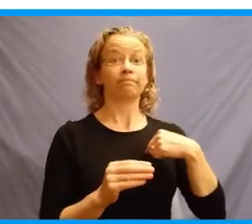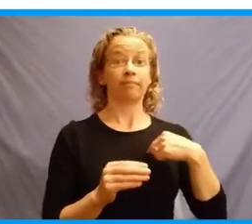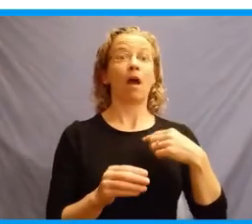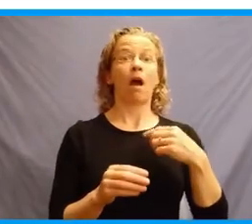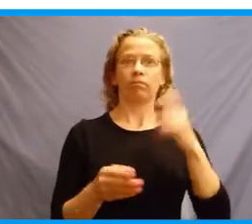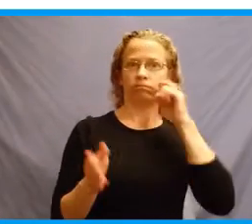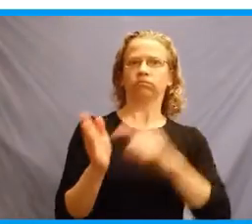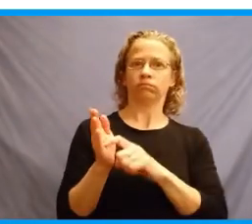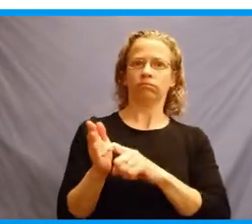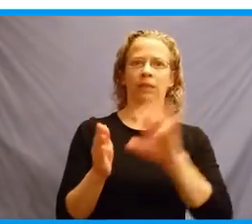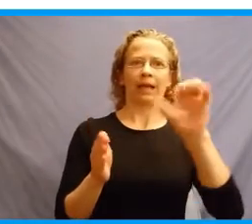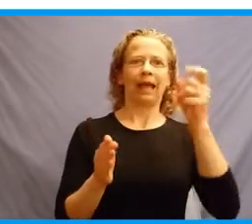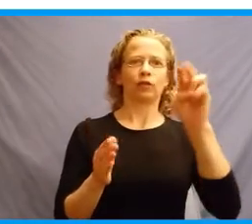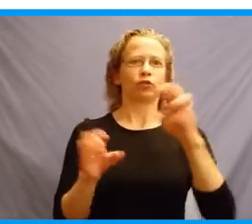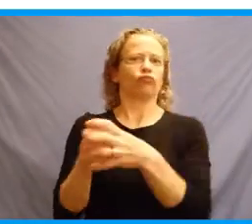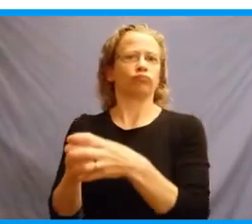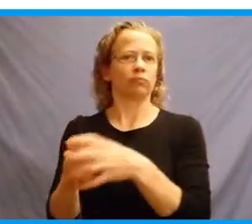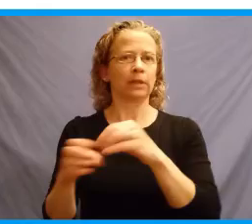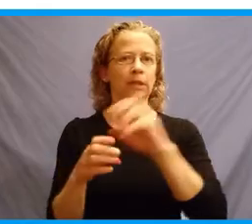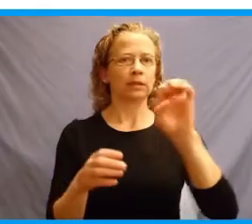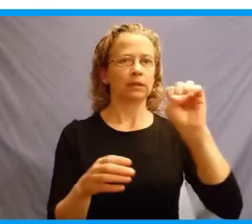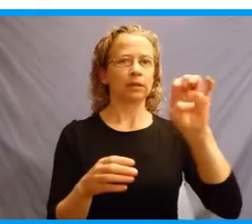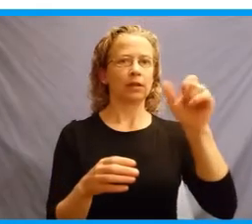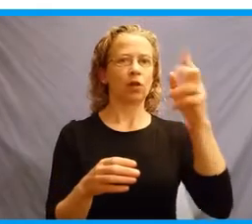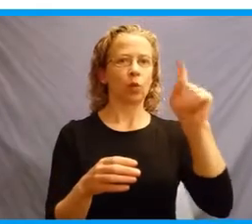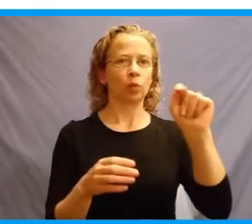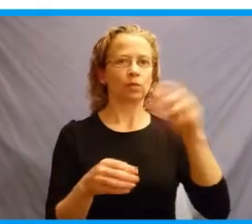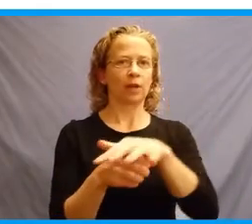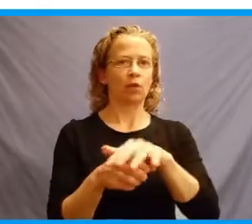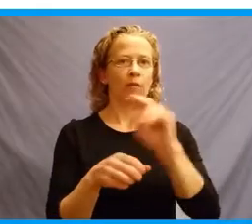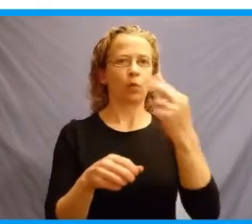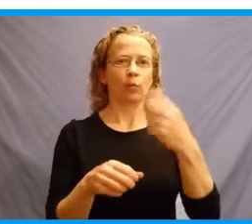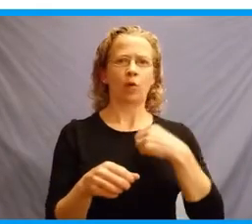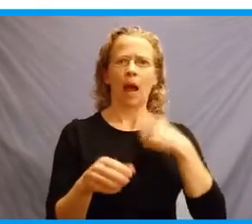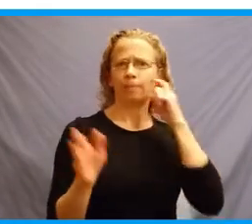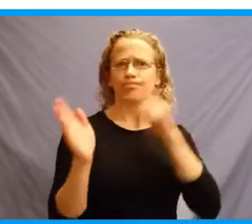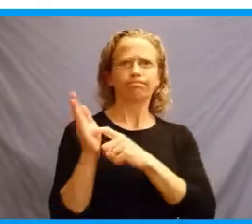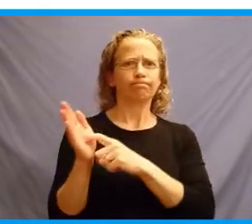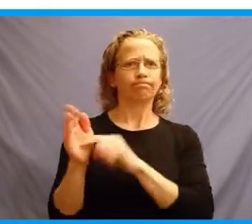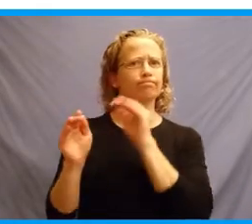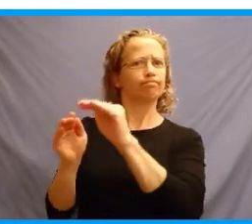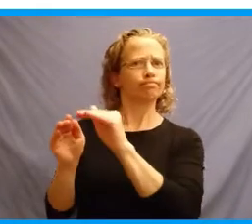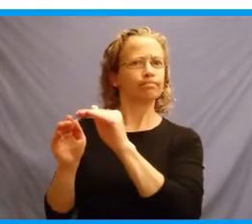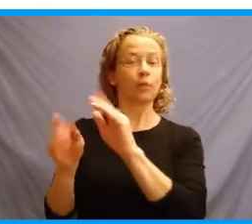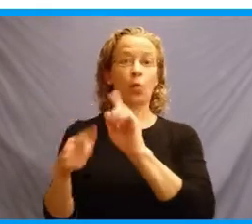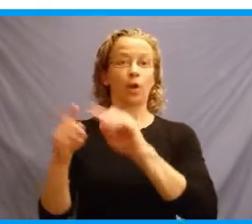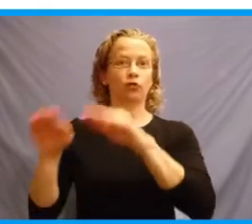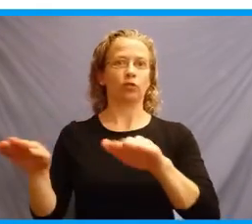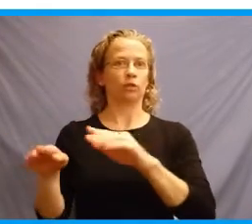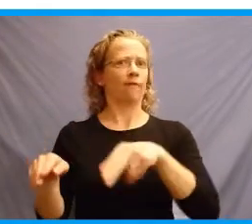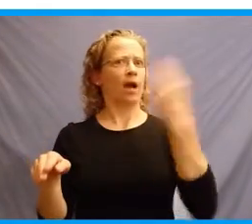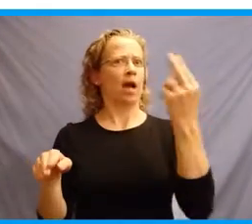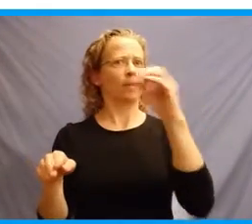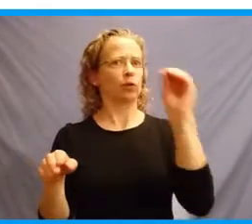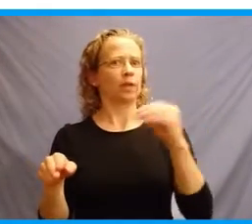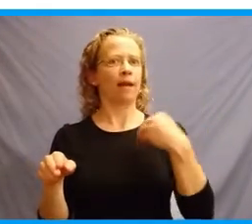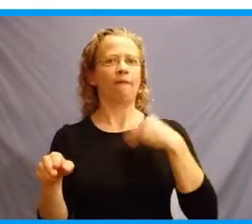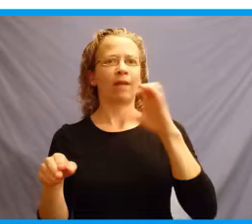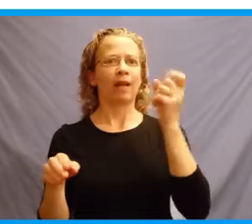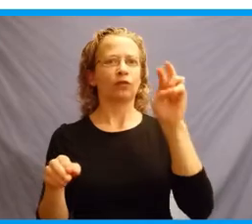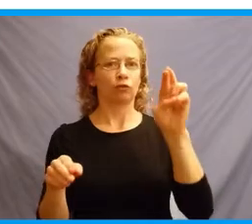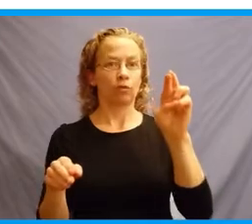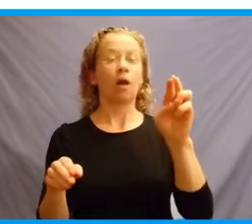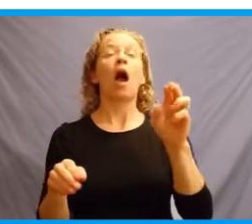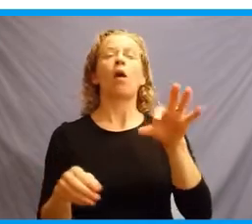cancer cluster on the seacoast of New Hampshire, when our children were experiencing high rates of cancer. I then was elected to the New